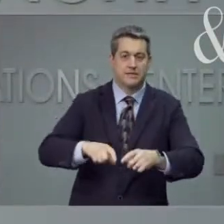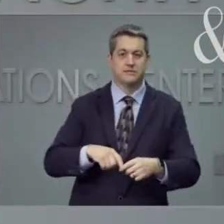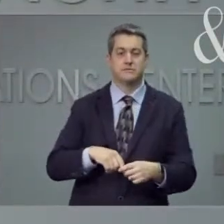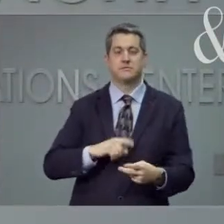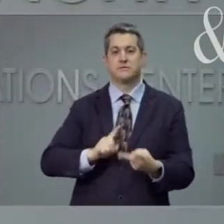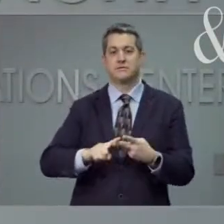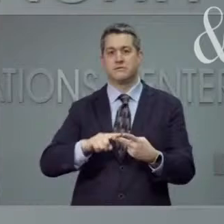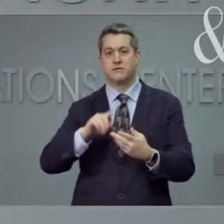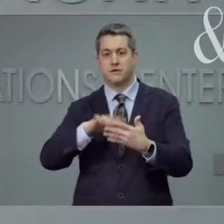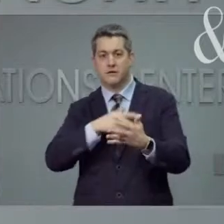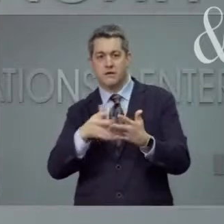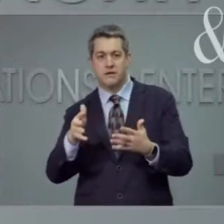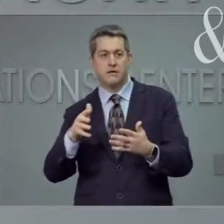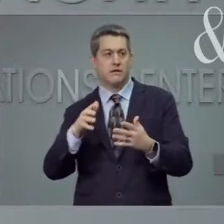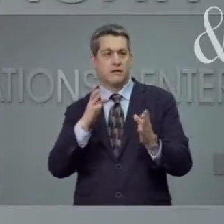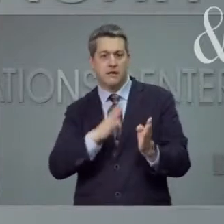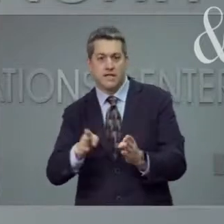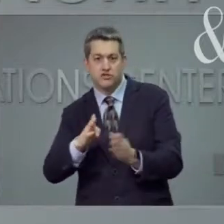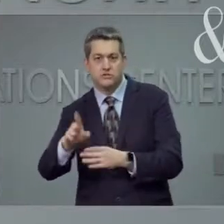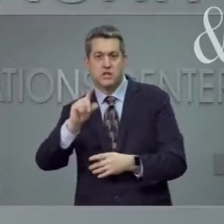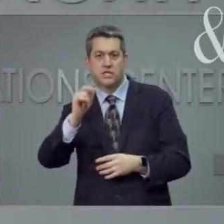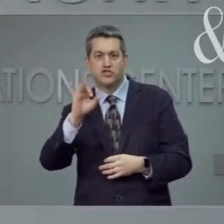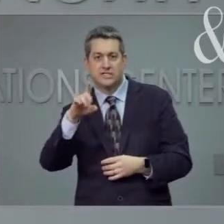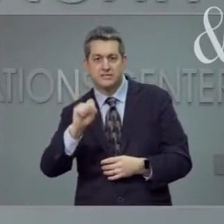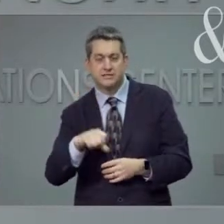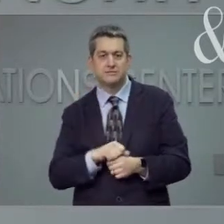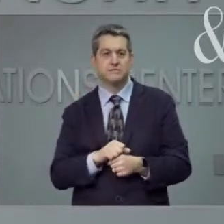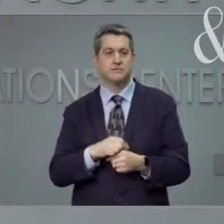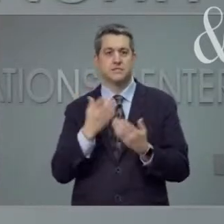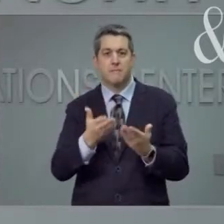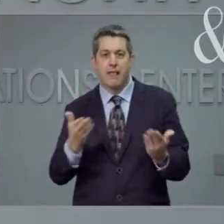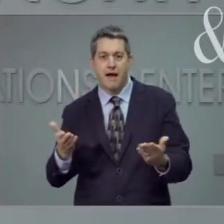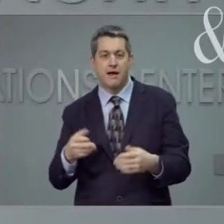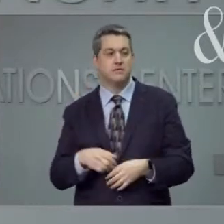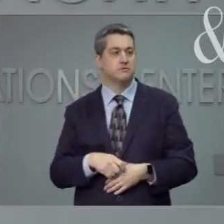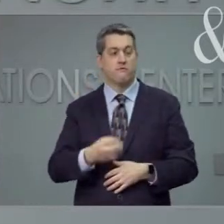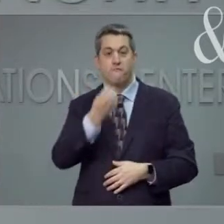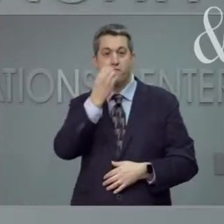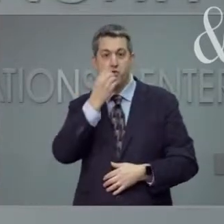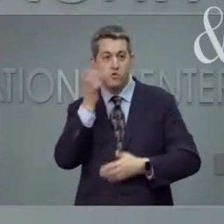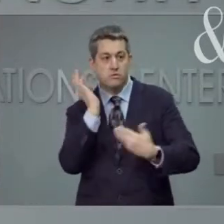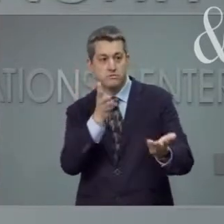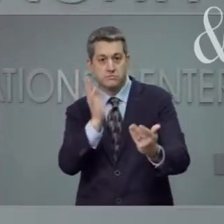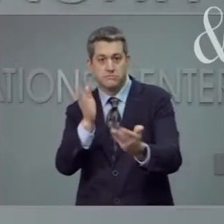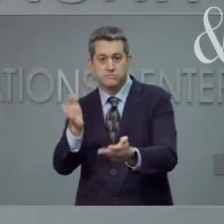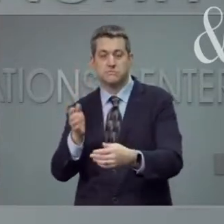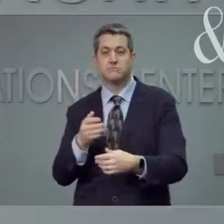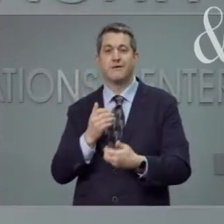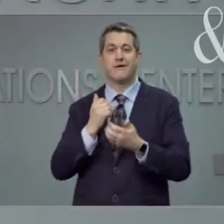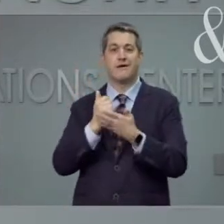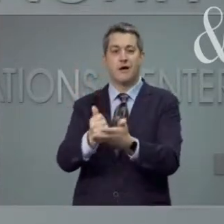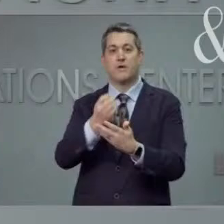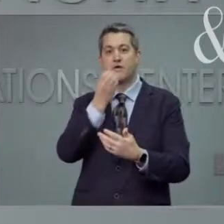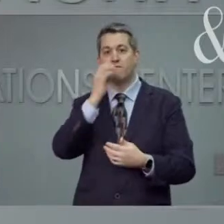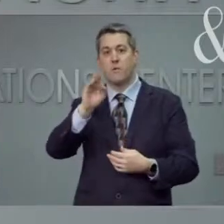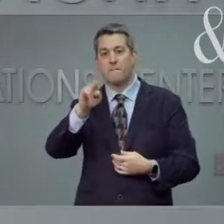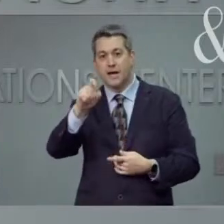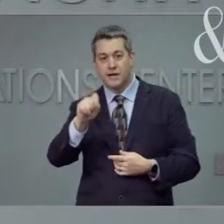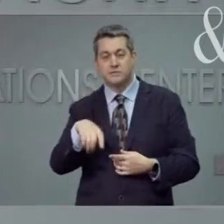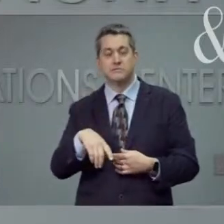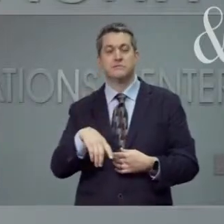and logistics, whether it's getting food out, helping food banks and schools